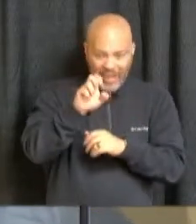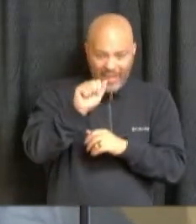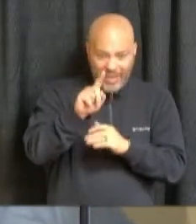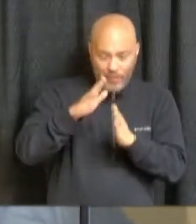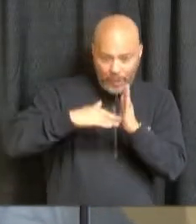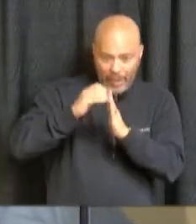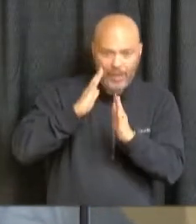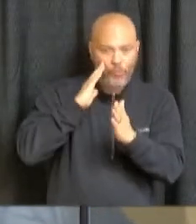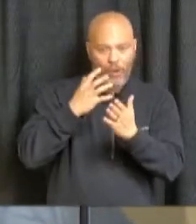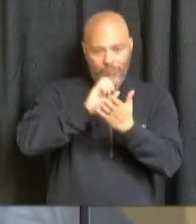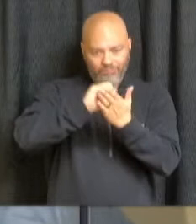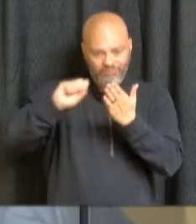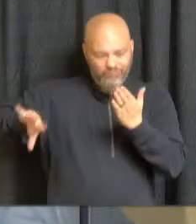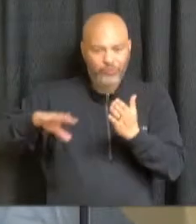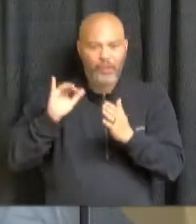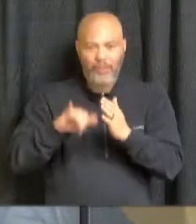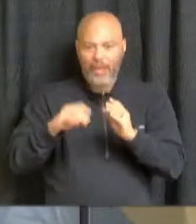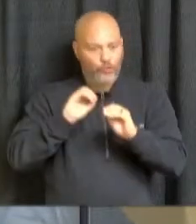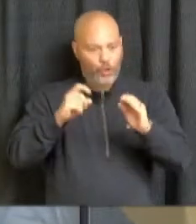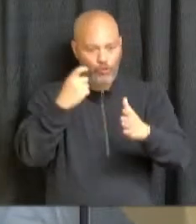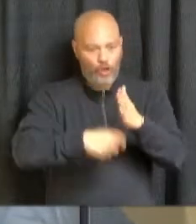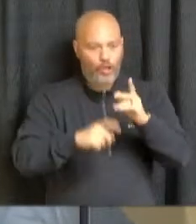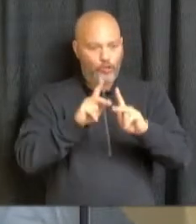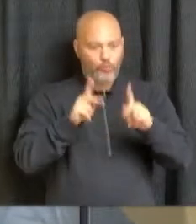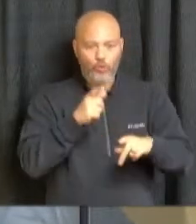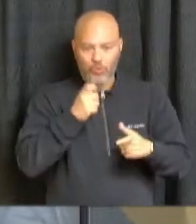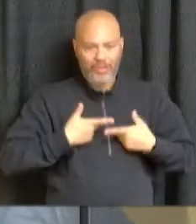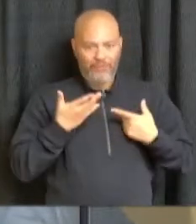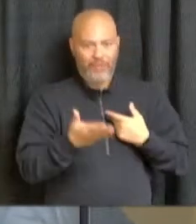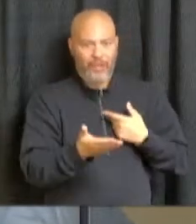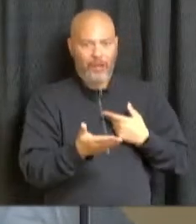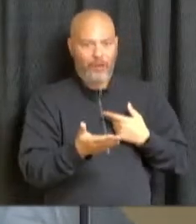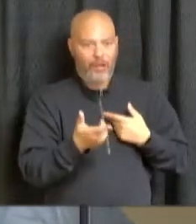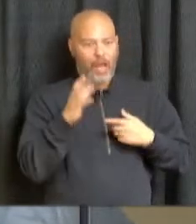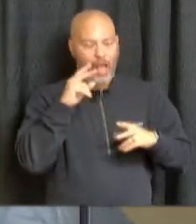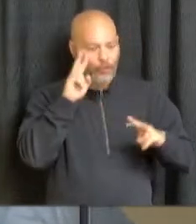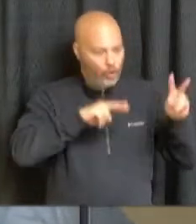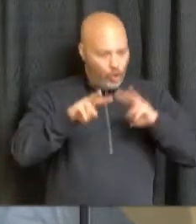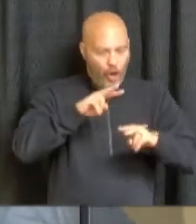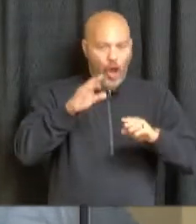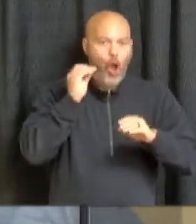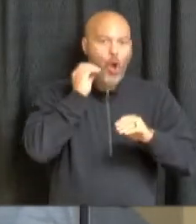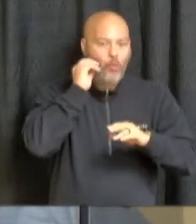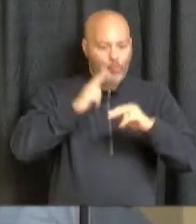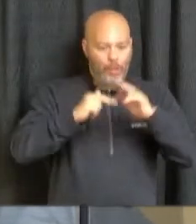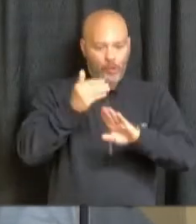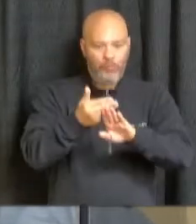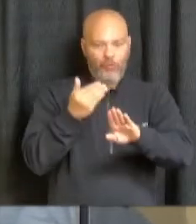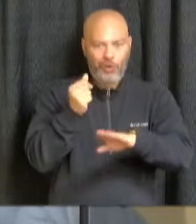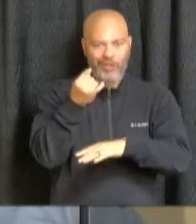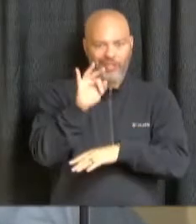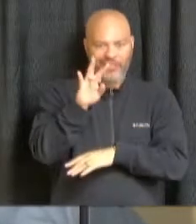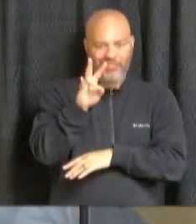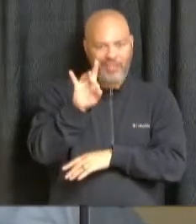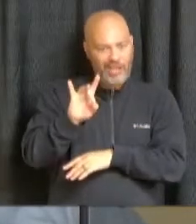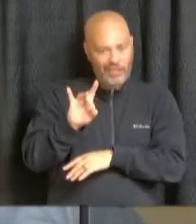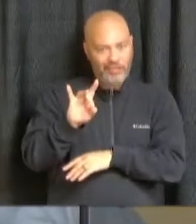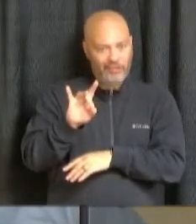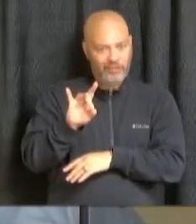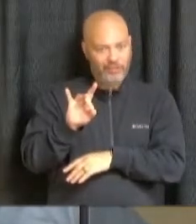they remove the lead at no cost to the residents. And they're looking at homes that were built before